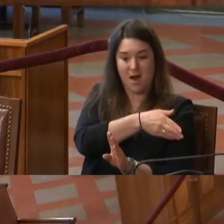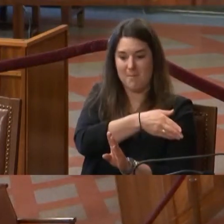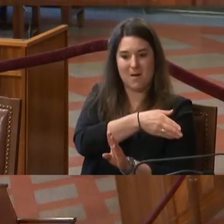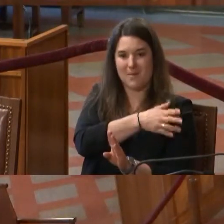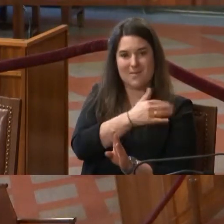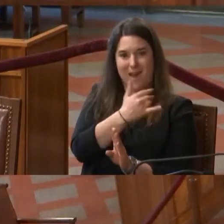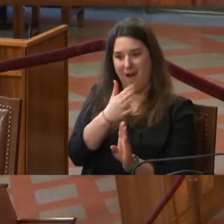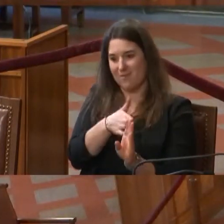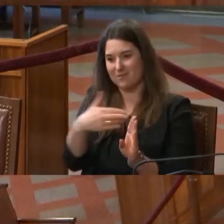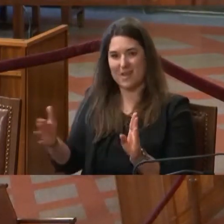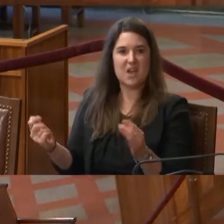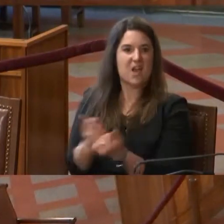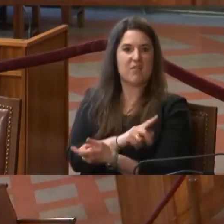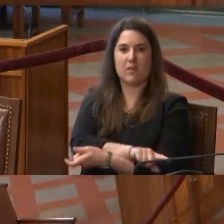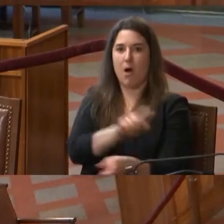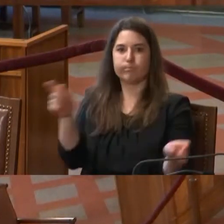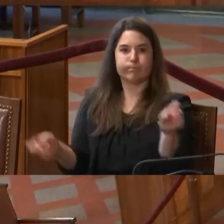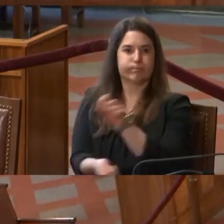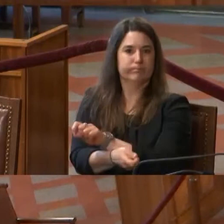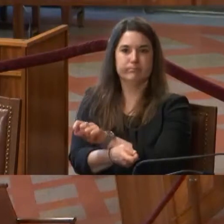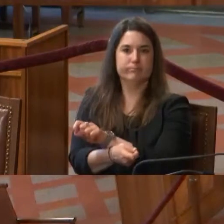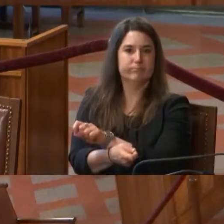changed considering what we're going through right now.